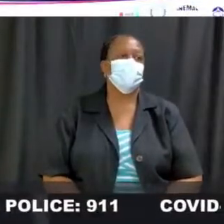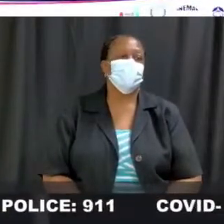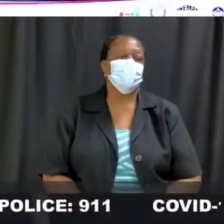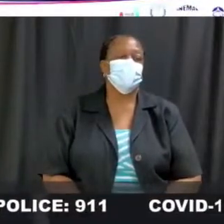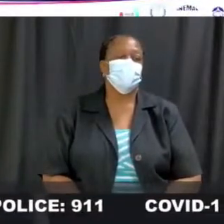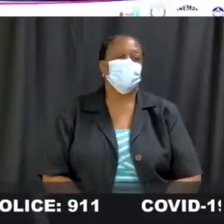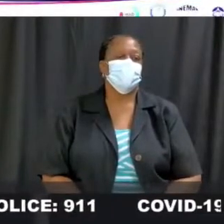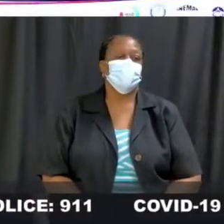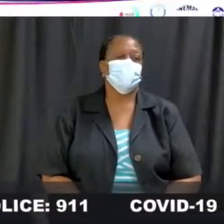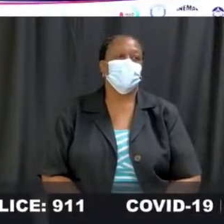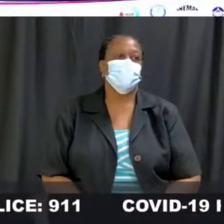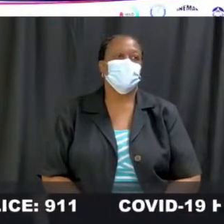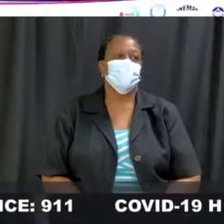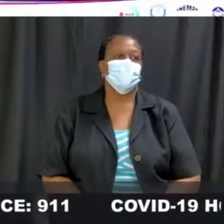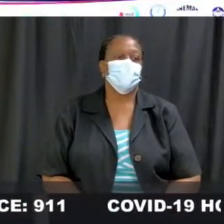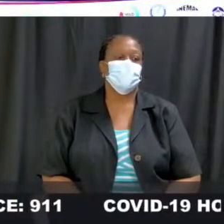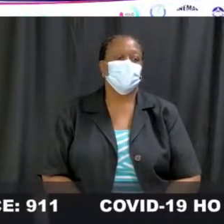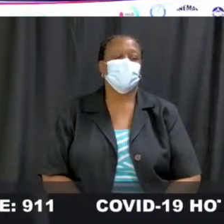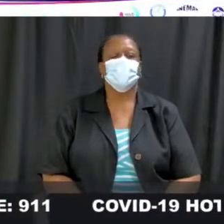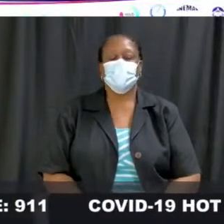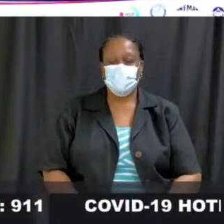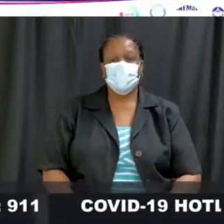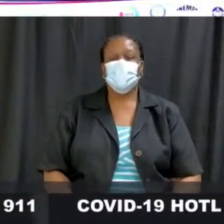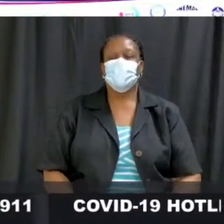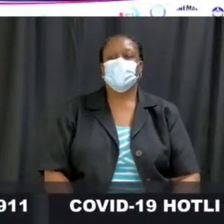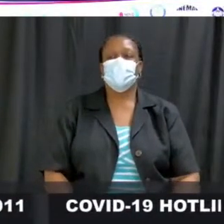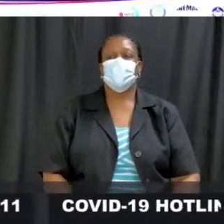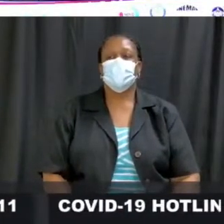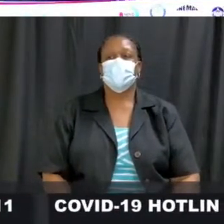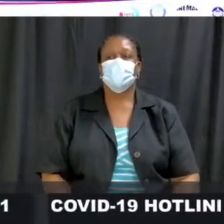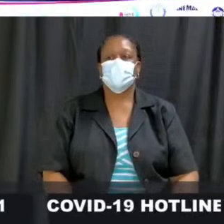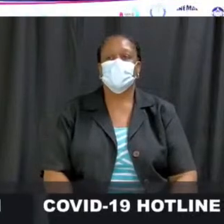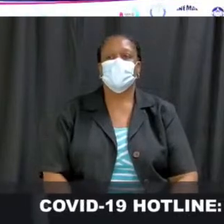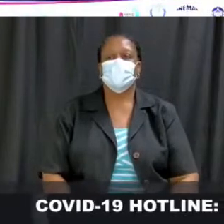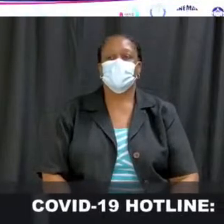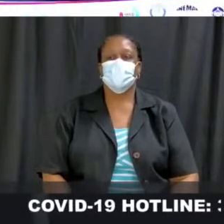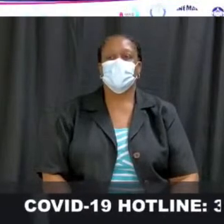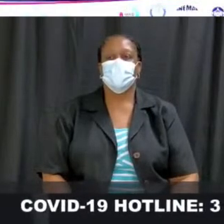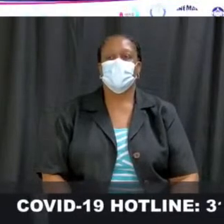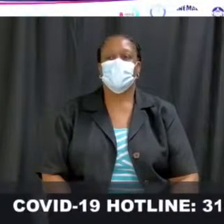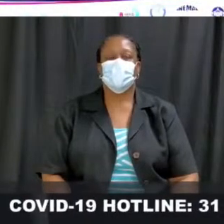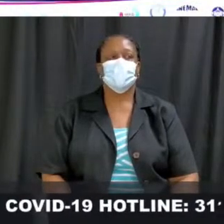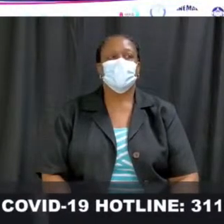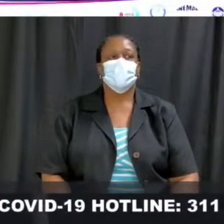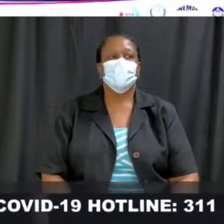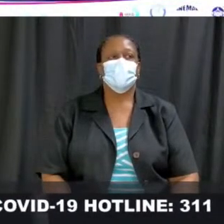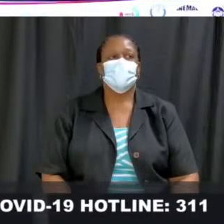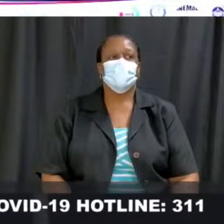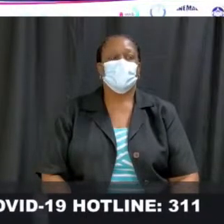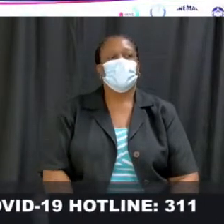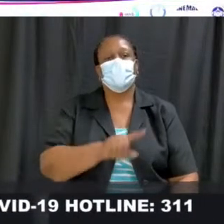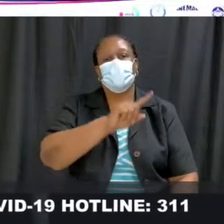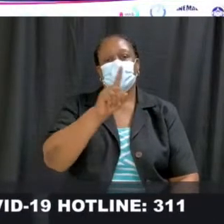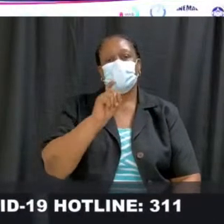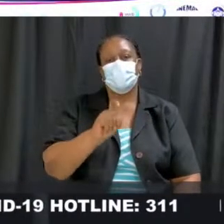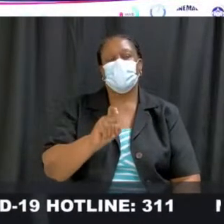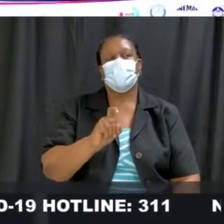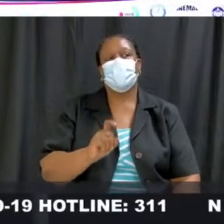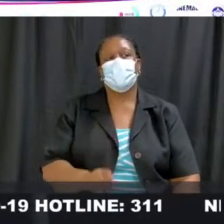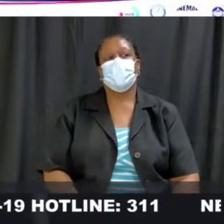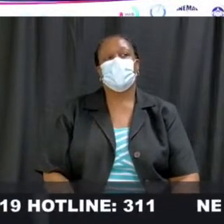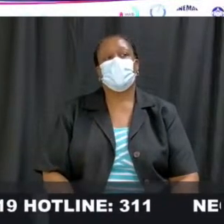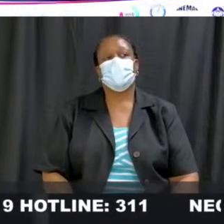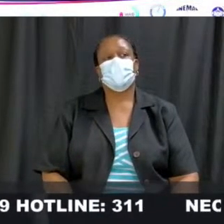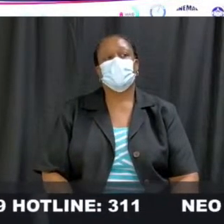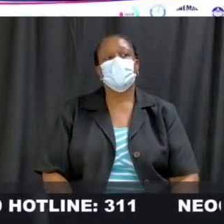Thank you, Dr. Laws, for repeating that important piece of information. This next question,